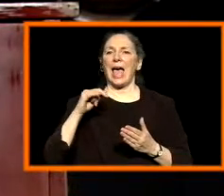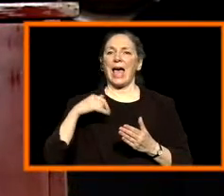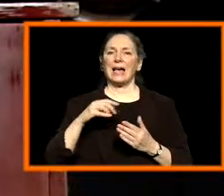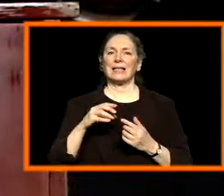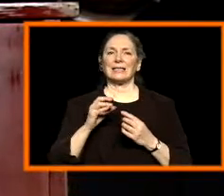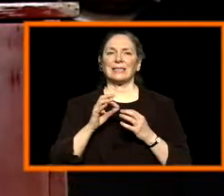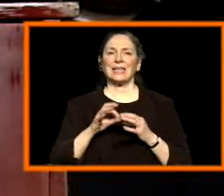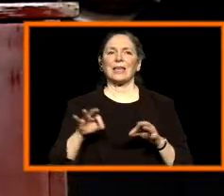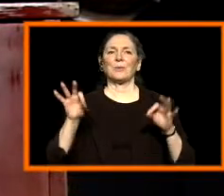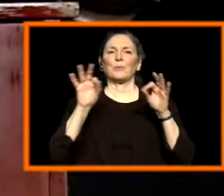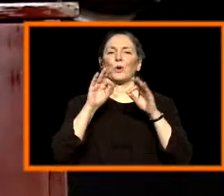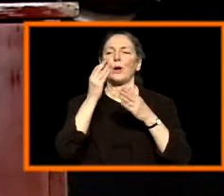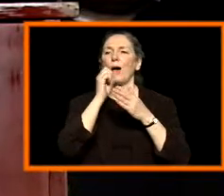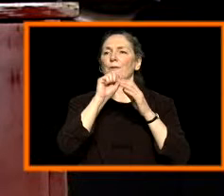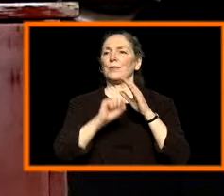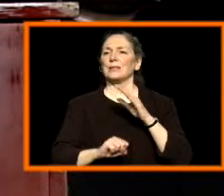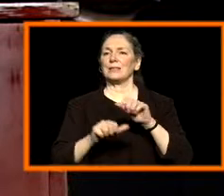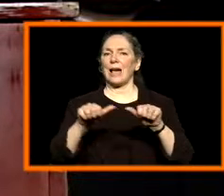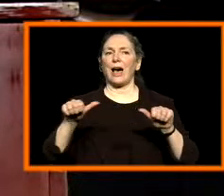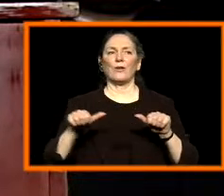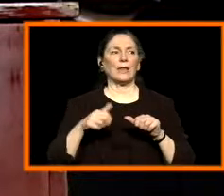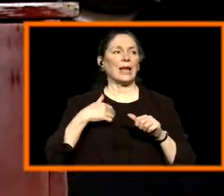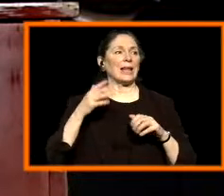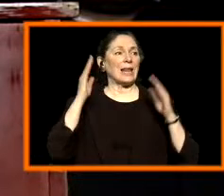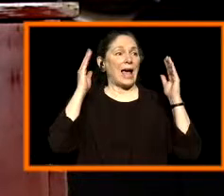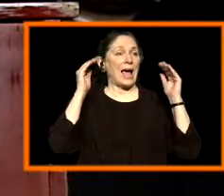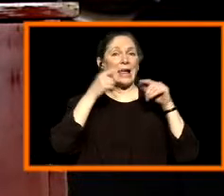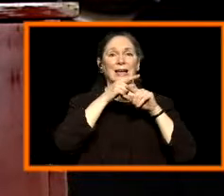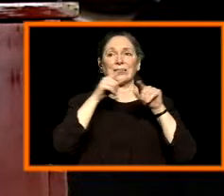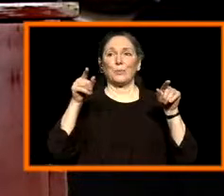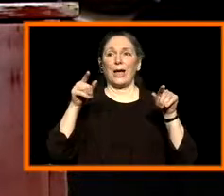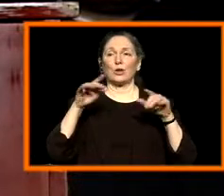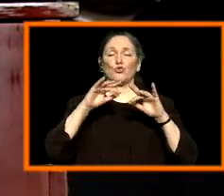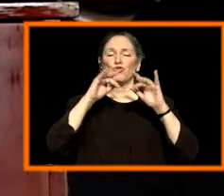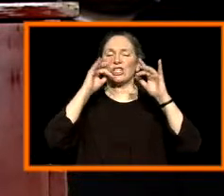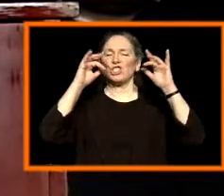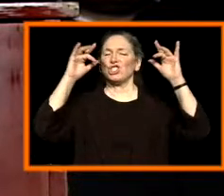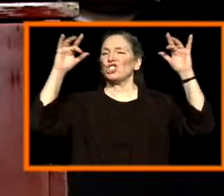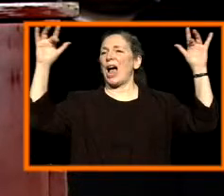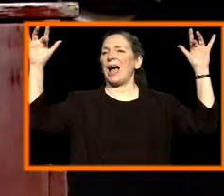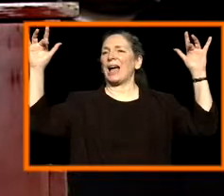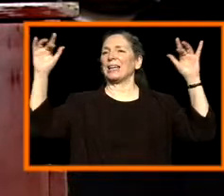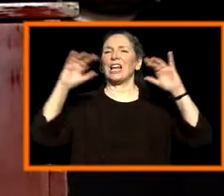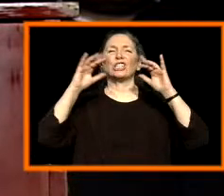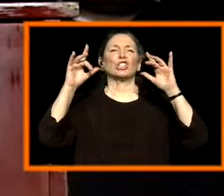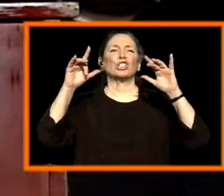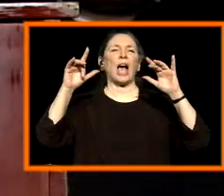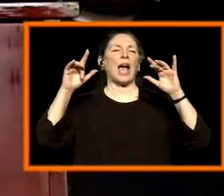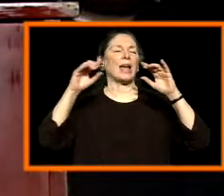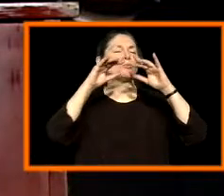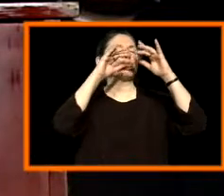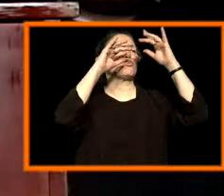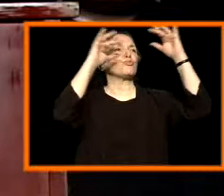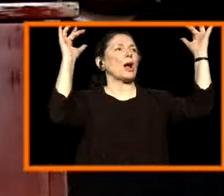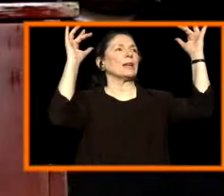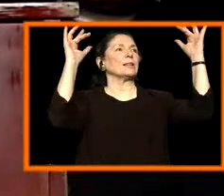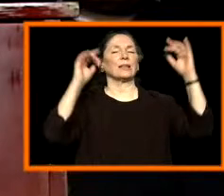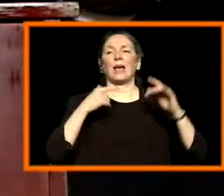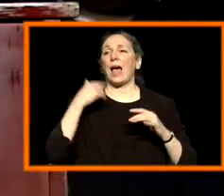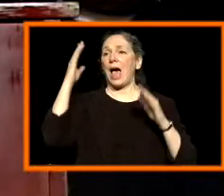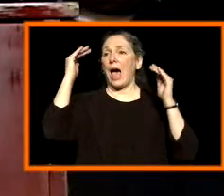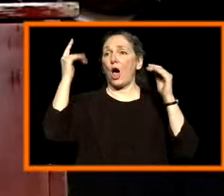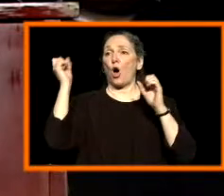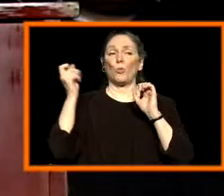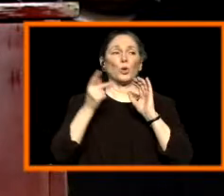of the Southland. And I expect you to shine and shine brightly. I hope you